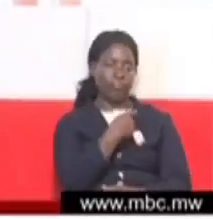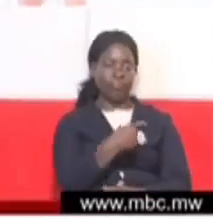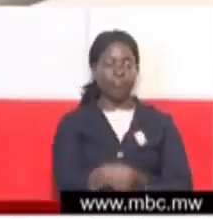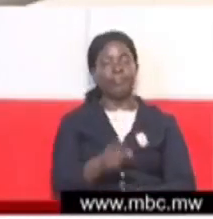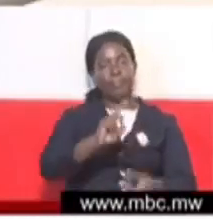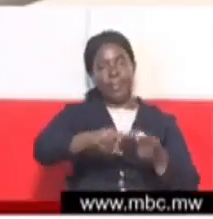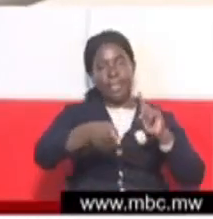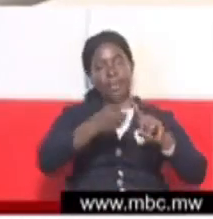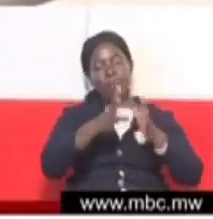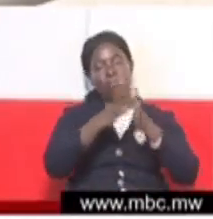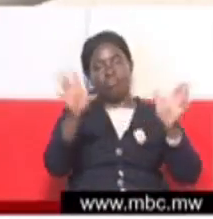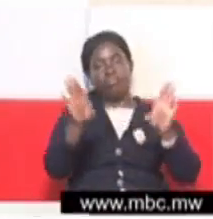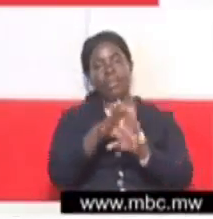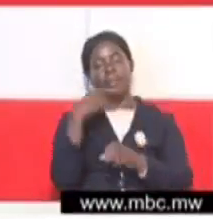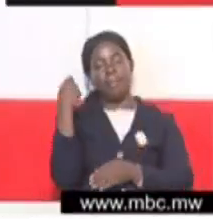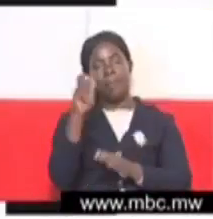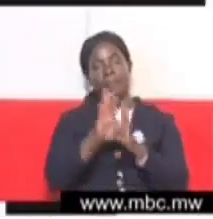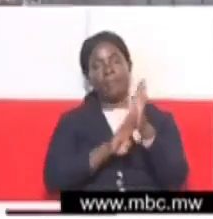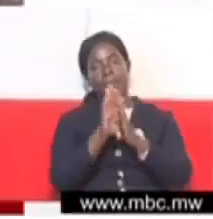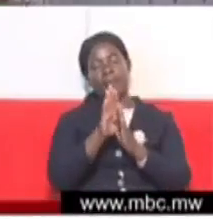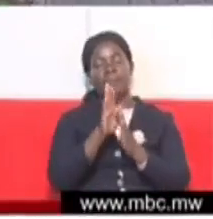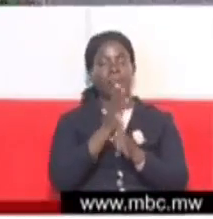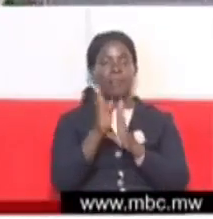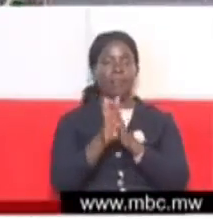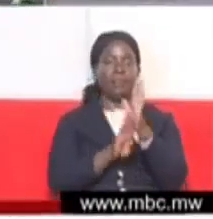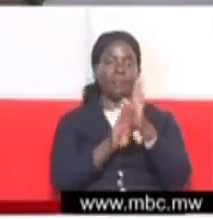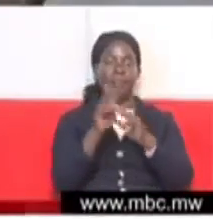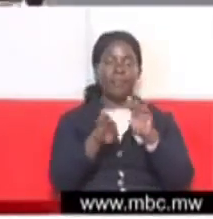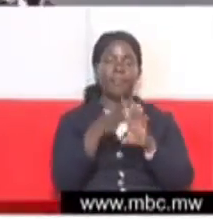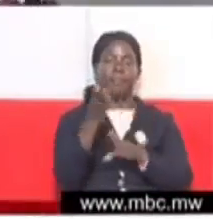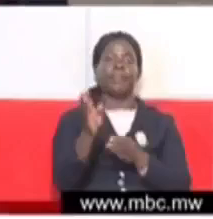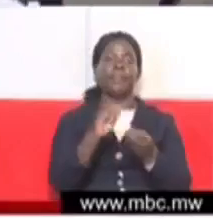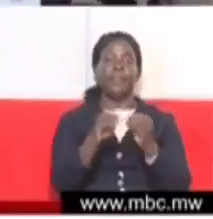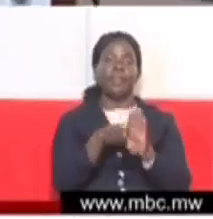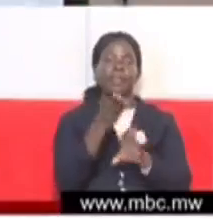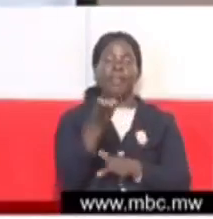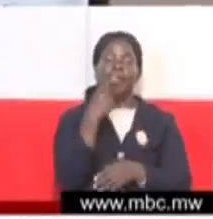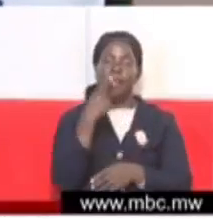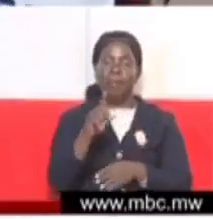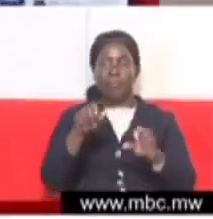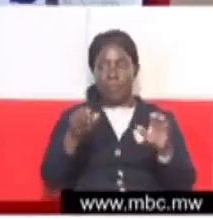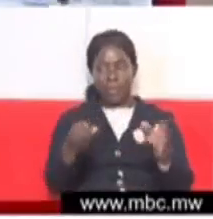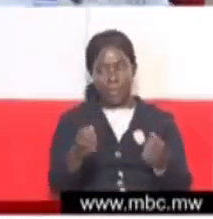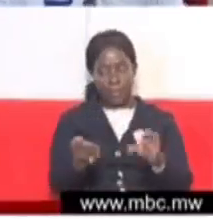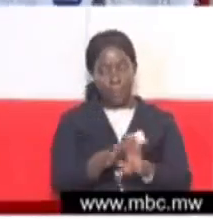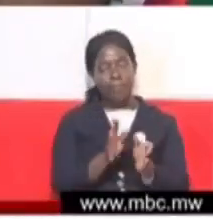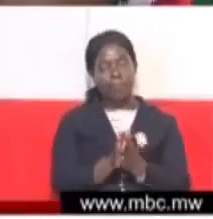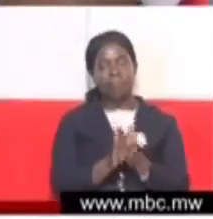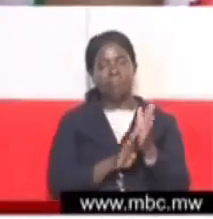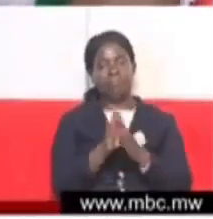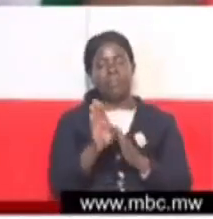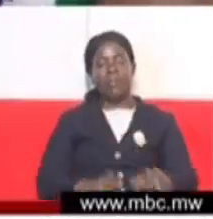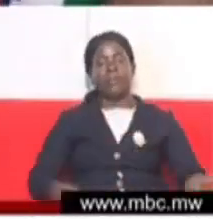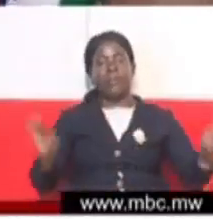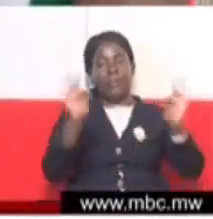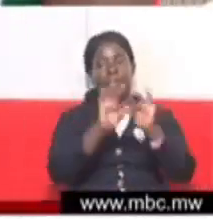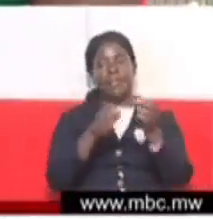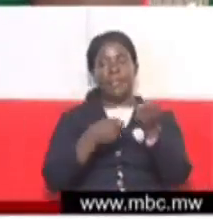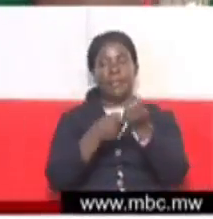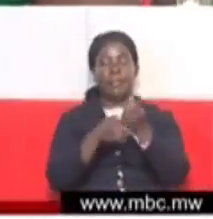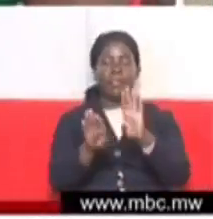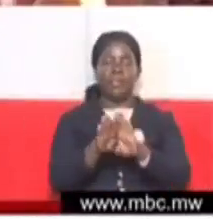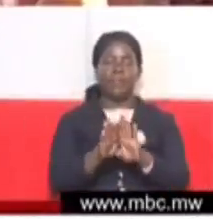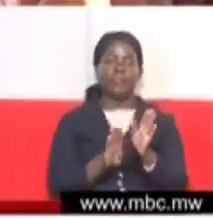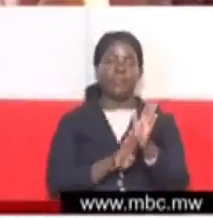in Malawi's infrastructure development. Government describes the tourism street carnival as crucial in supporting the growth